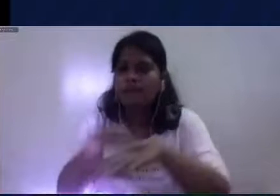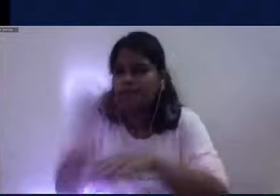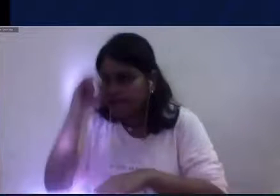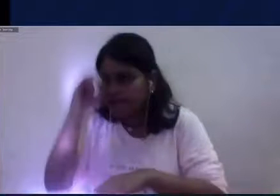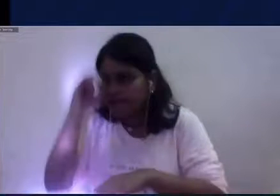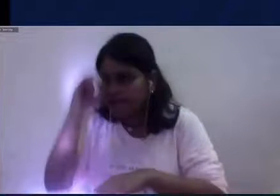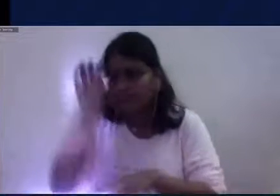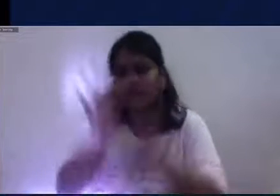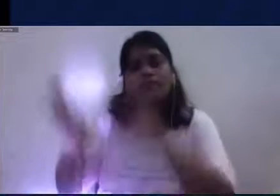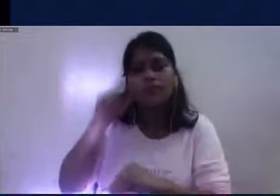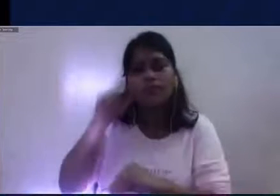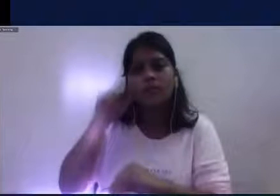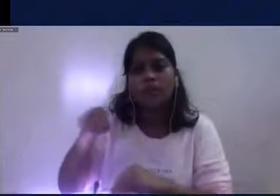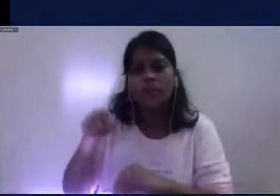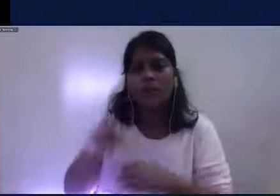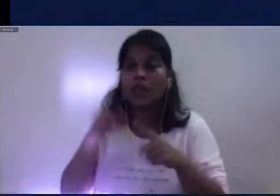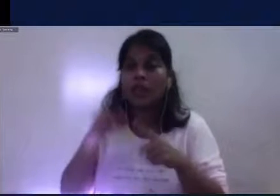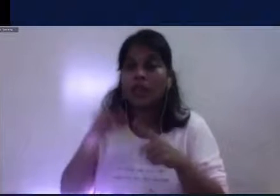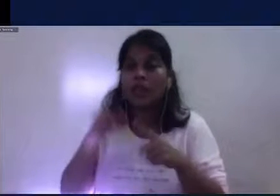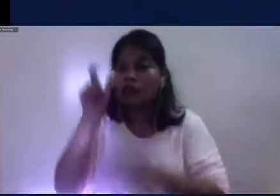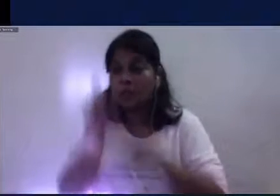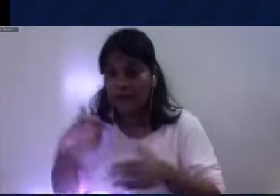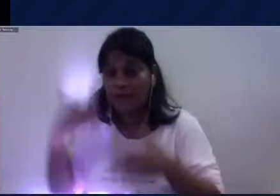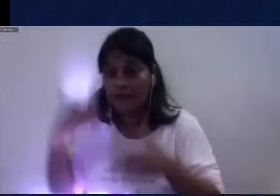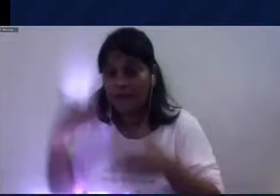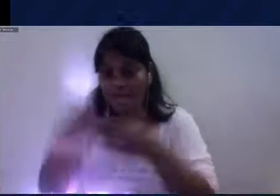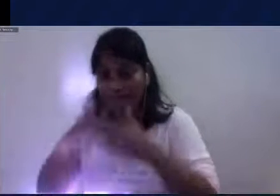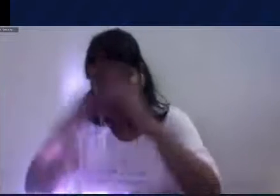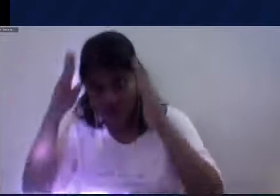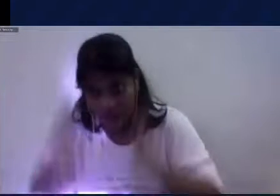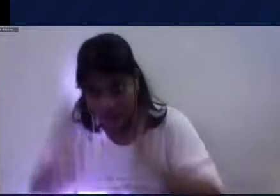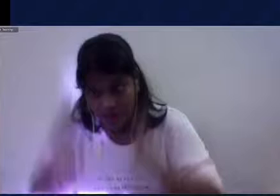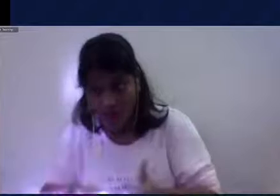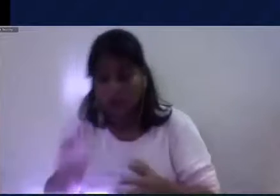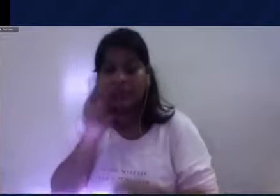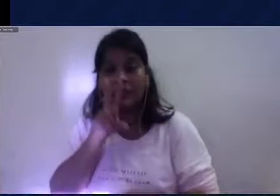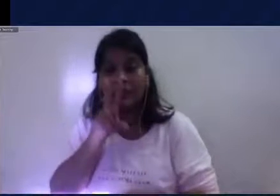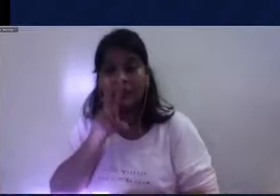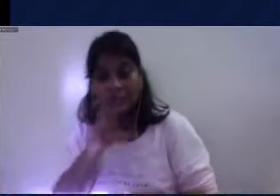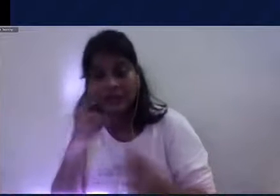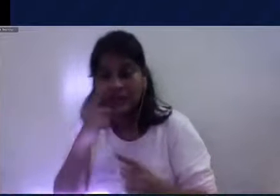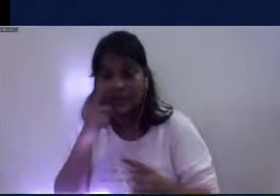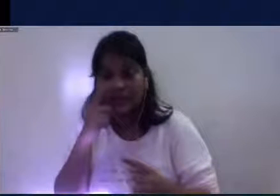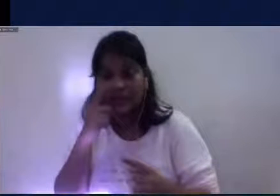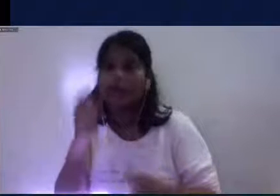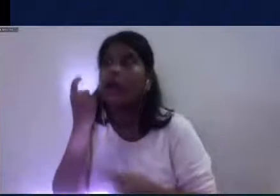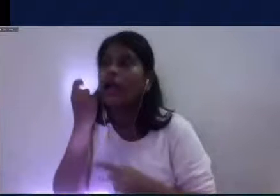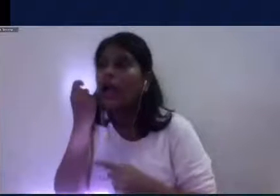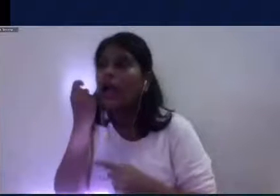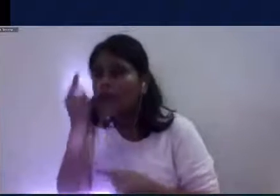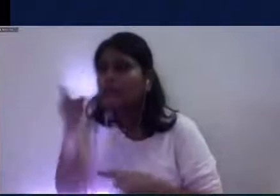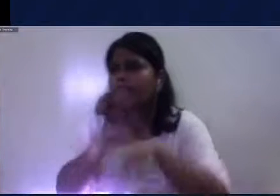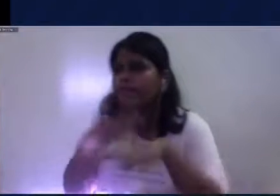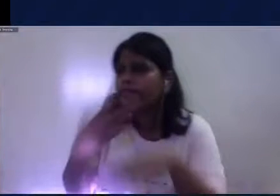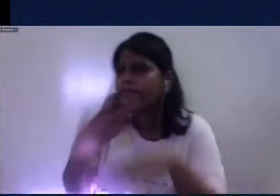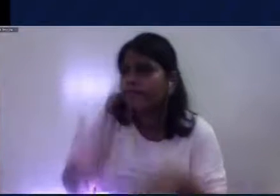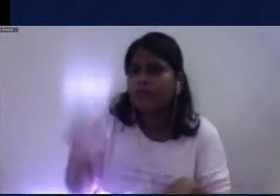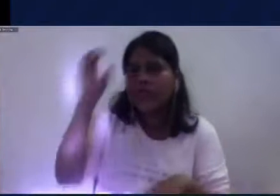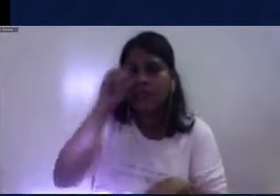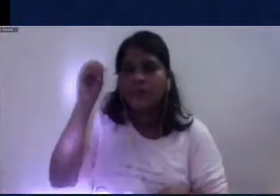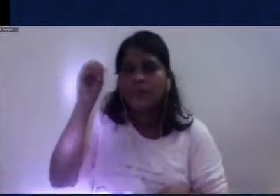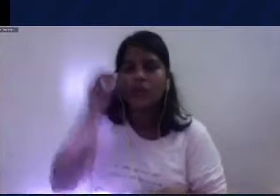points. Remember, these folks went to the houses of those ladies, understood them in their context. This